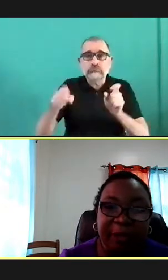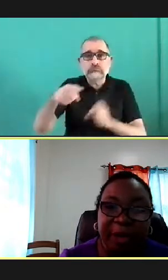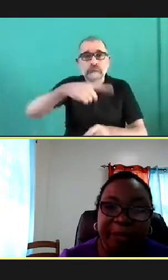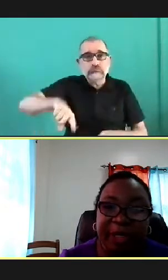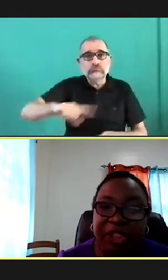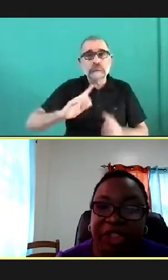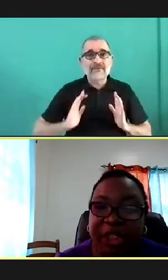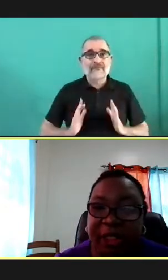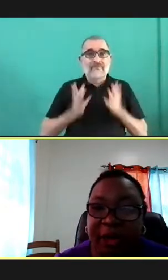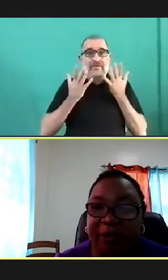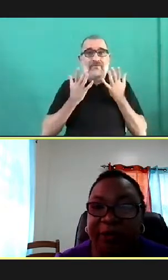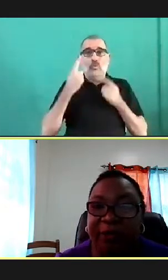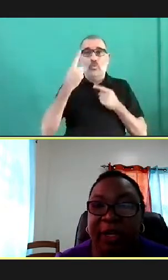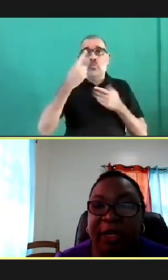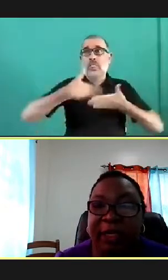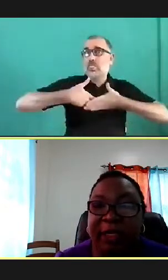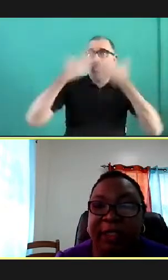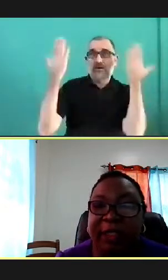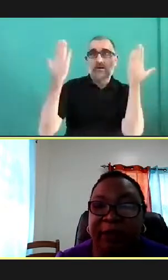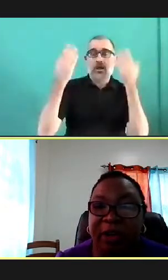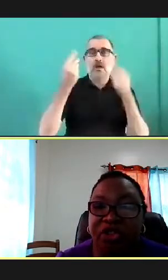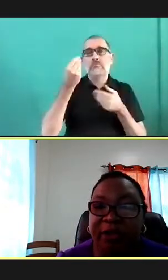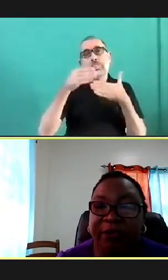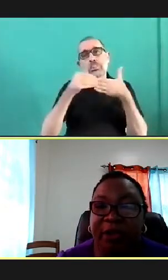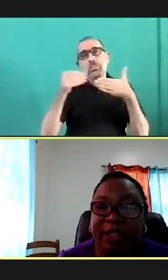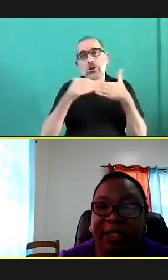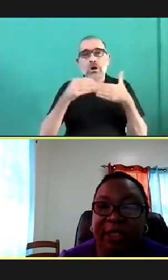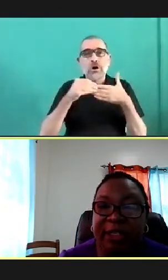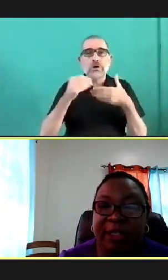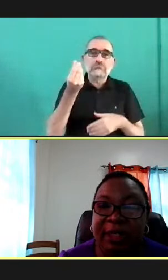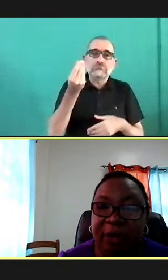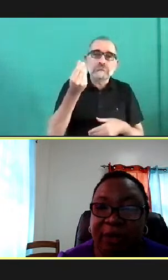We have a population of